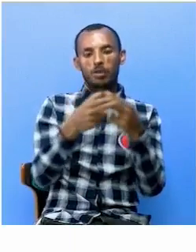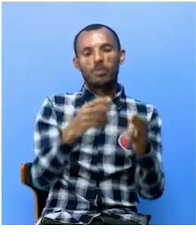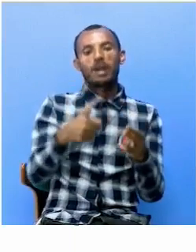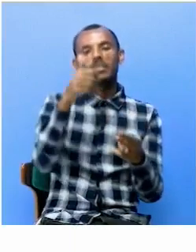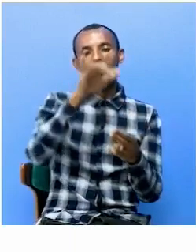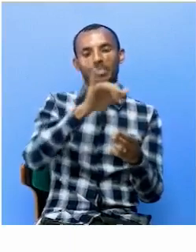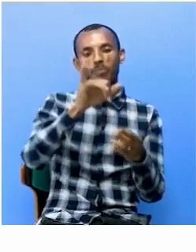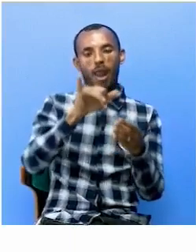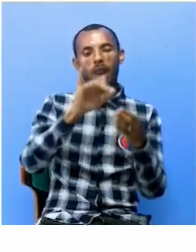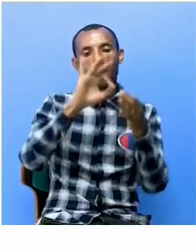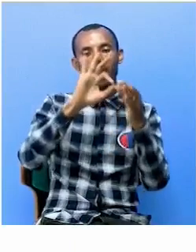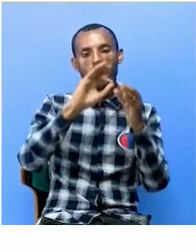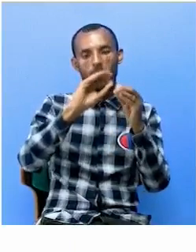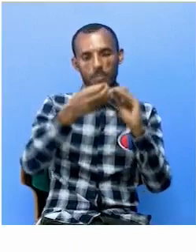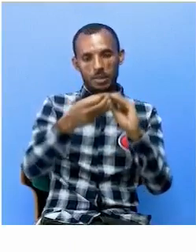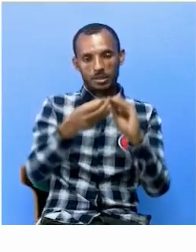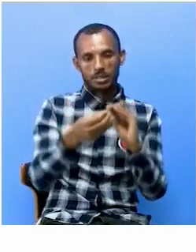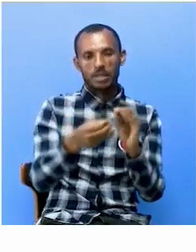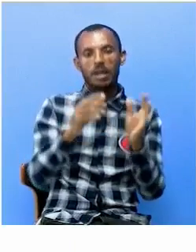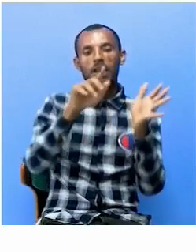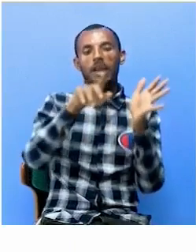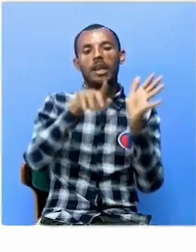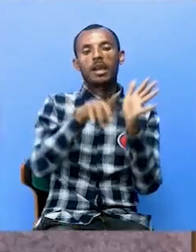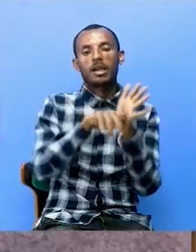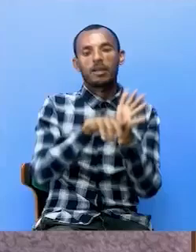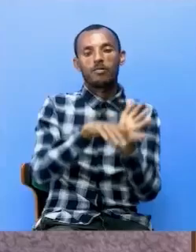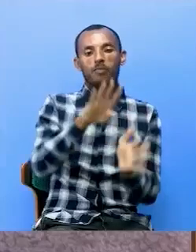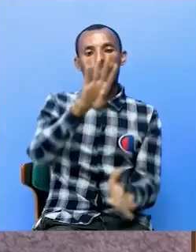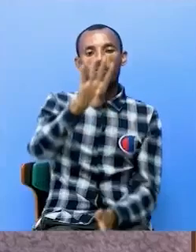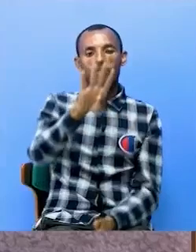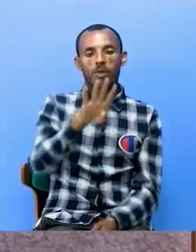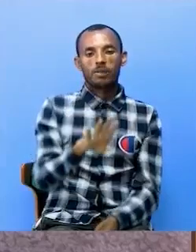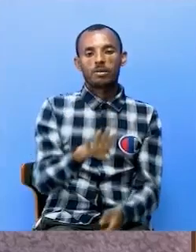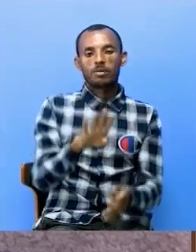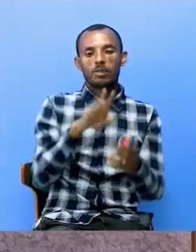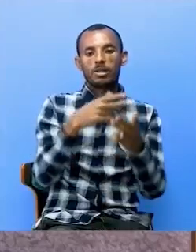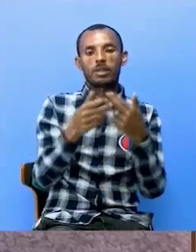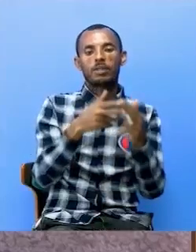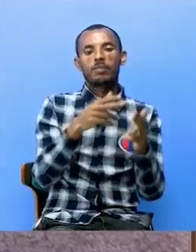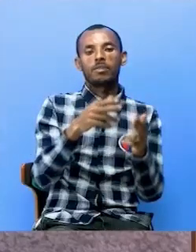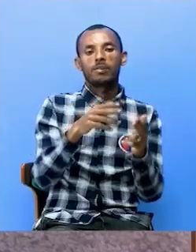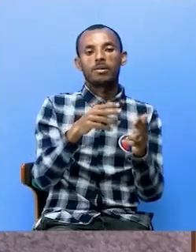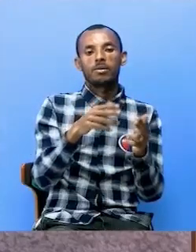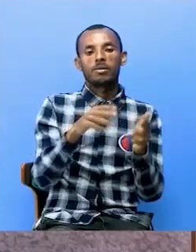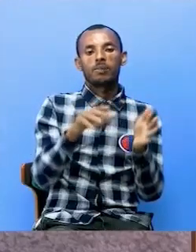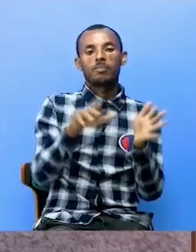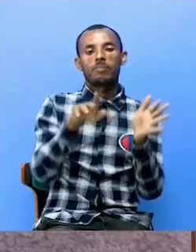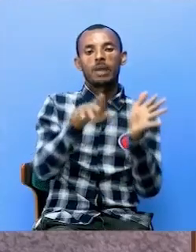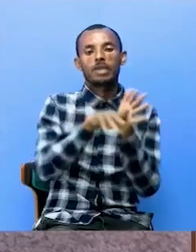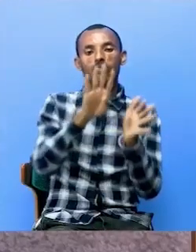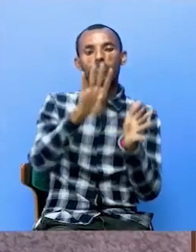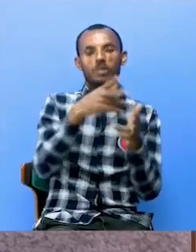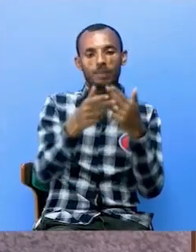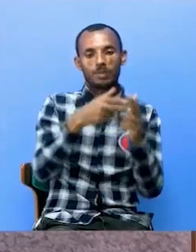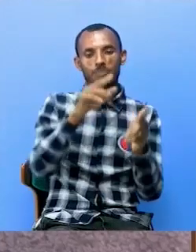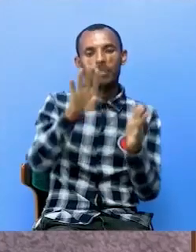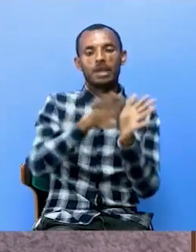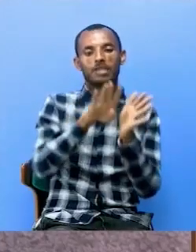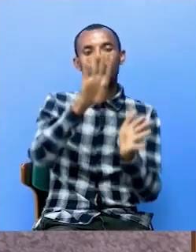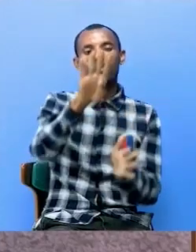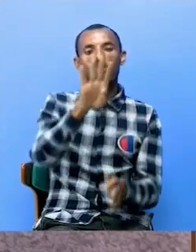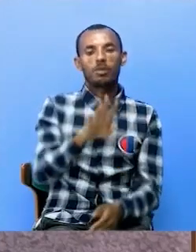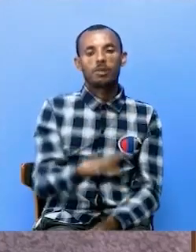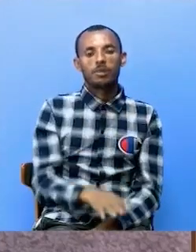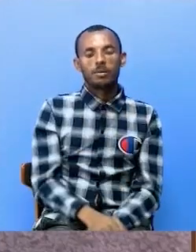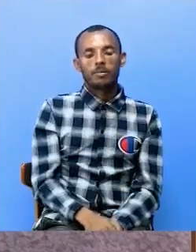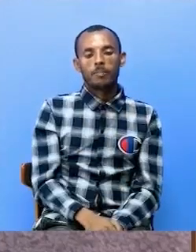another identical factors, like minus 3 times minus 3. I mean minus 4 times minus